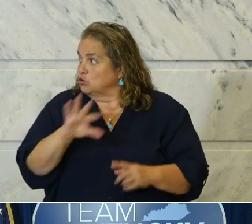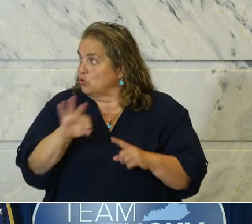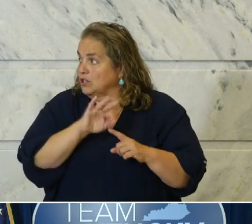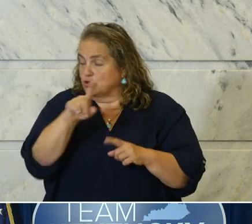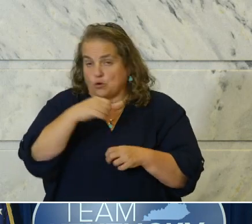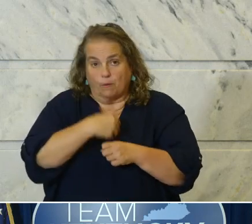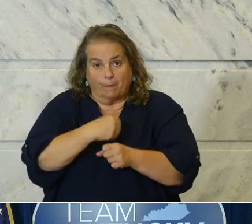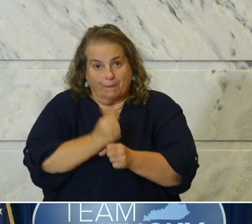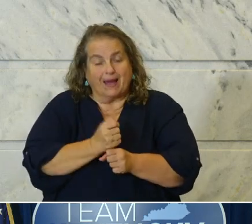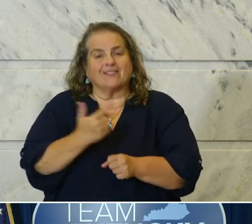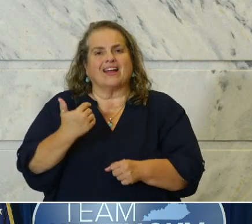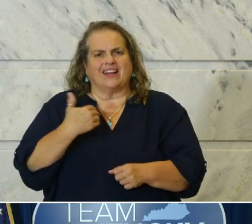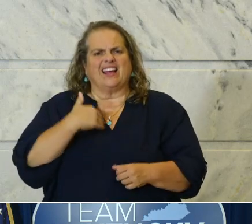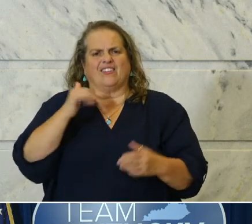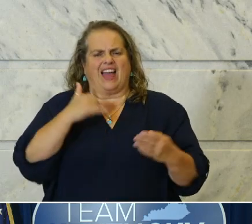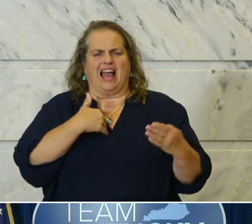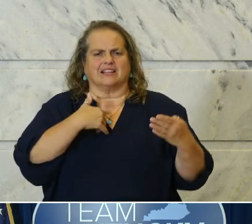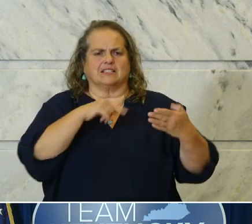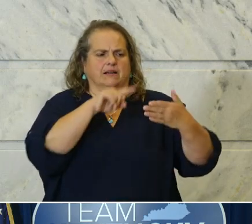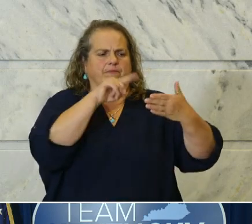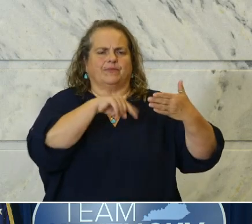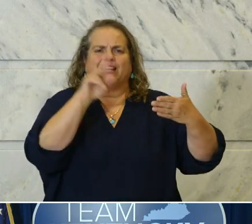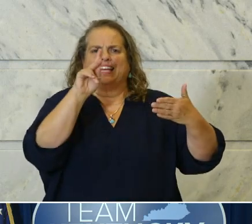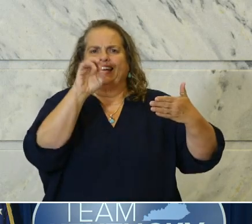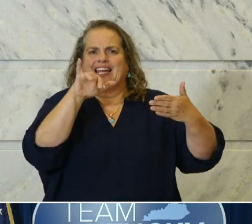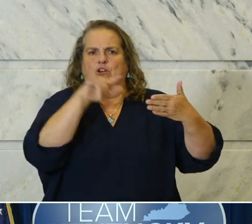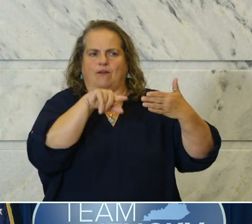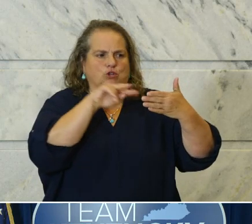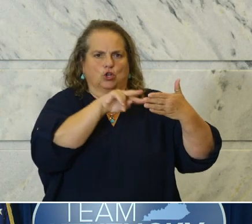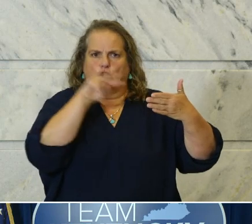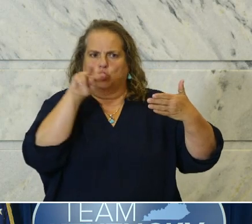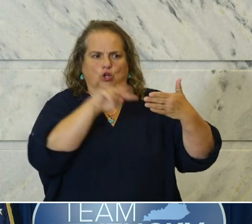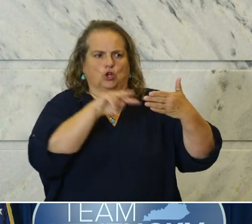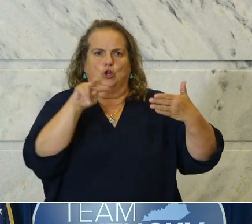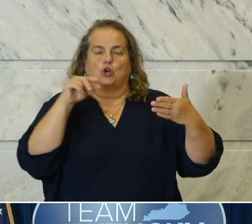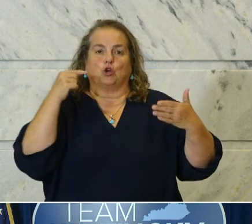that goes along with it. The map goes from green,